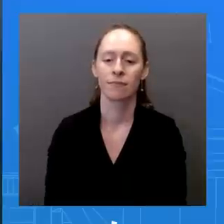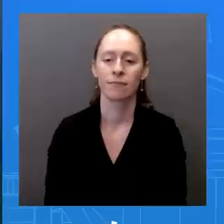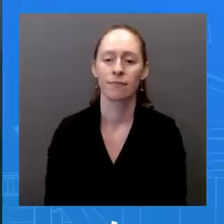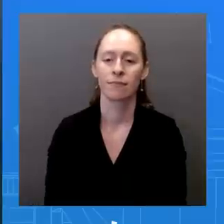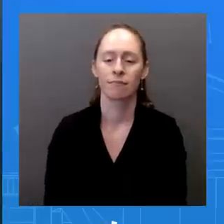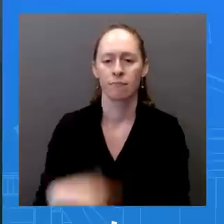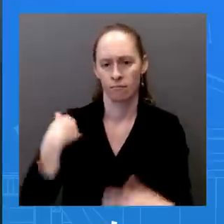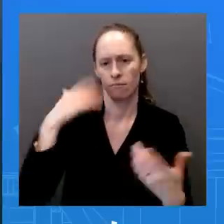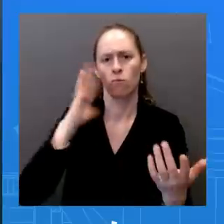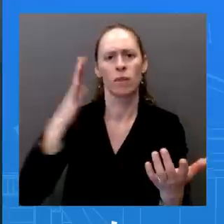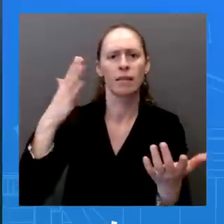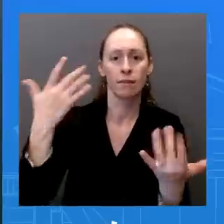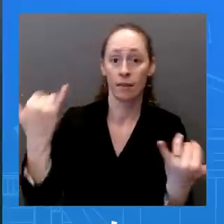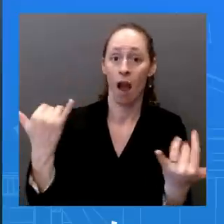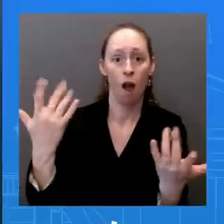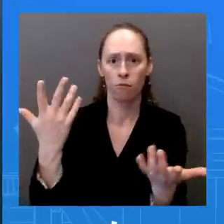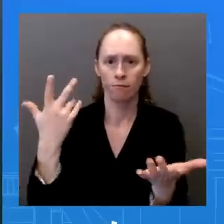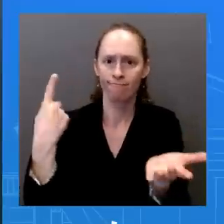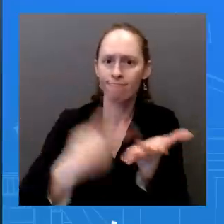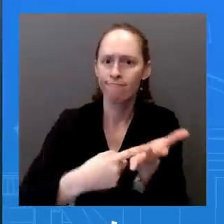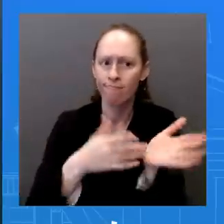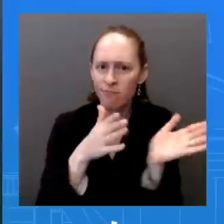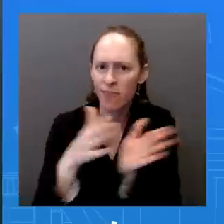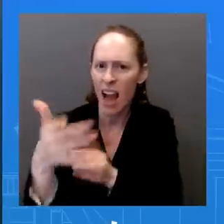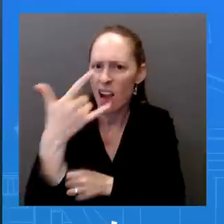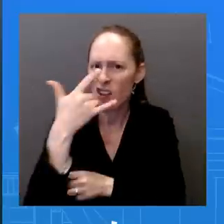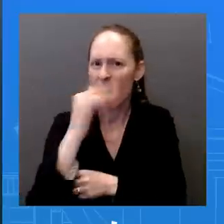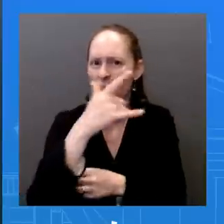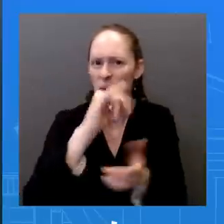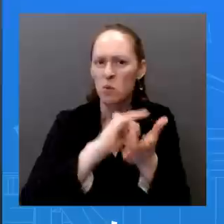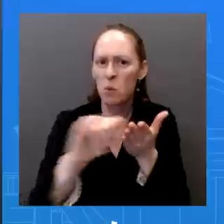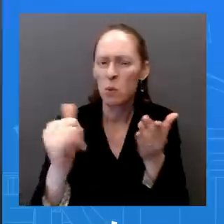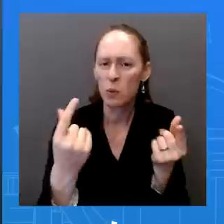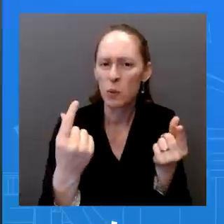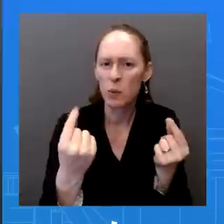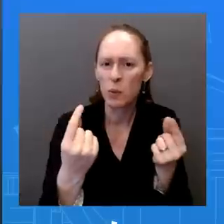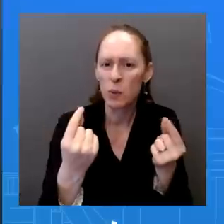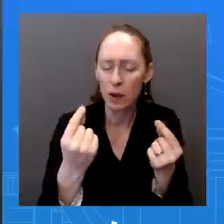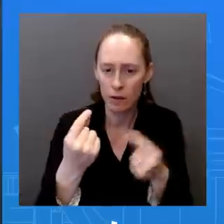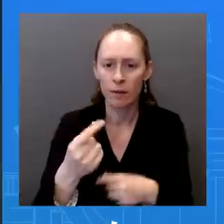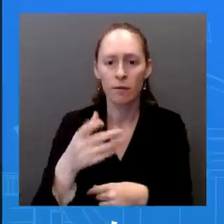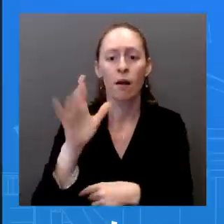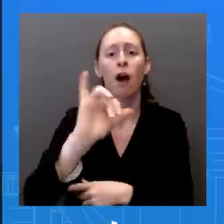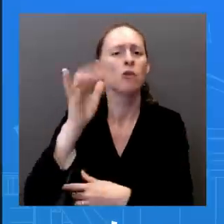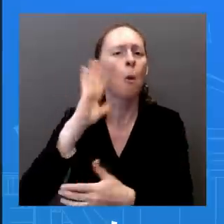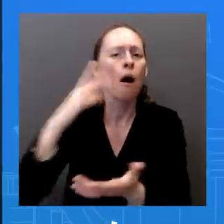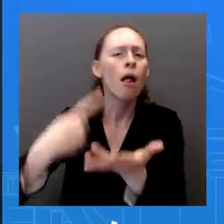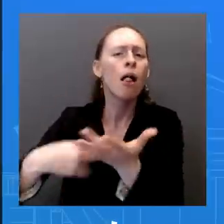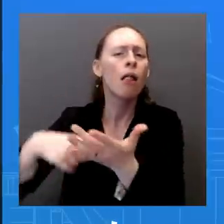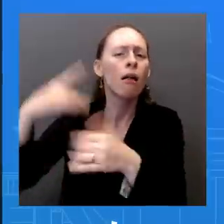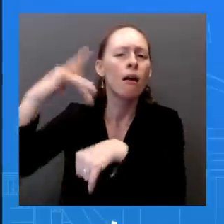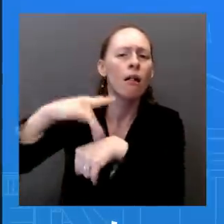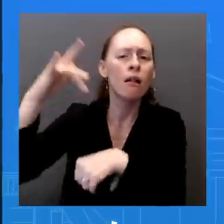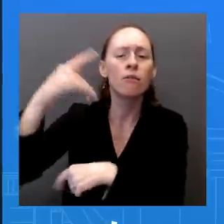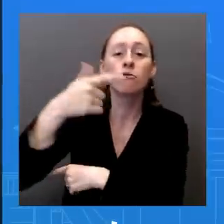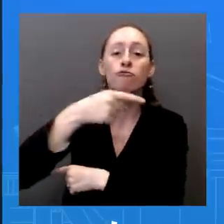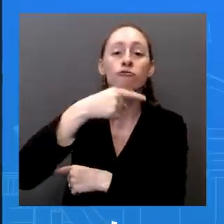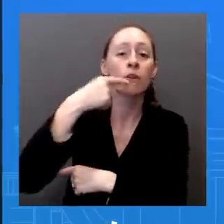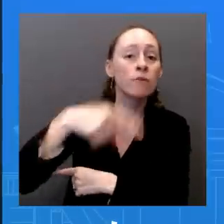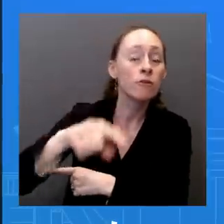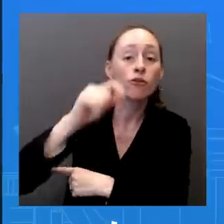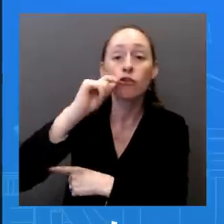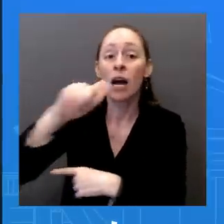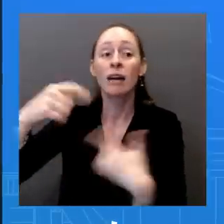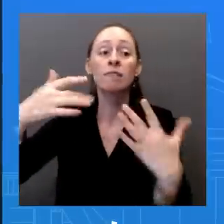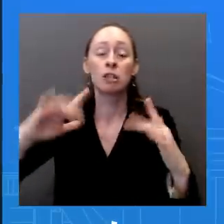a couple of comments on developments with respect to Russia and Ukraine, and then I'd be happy to take your questions. As you all know, this evening, President